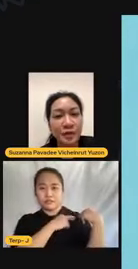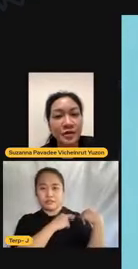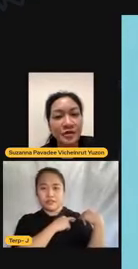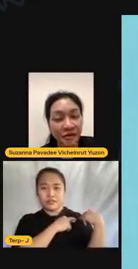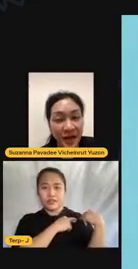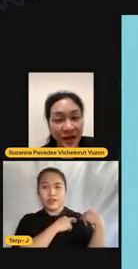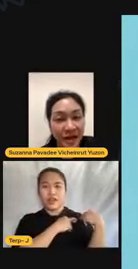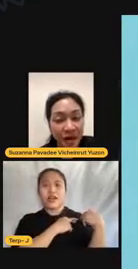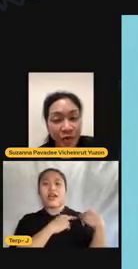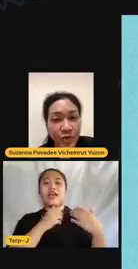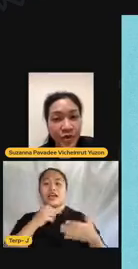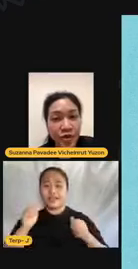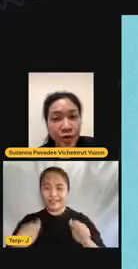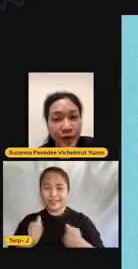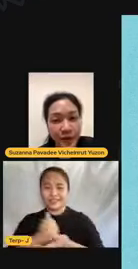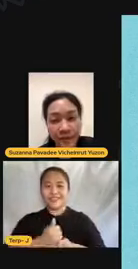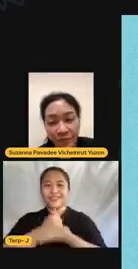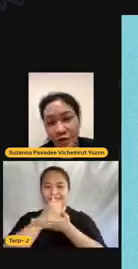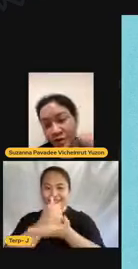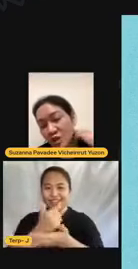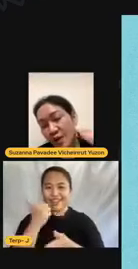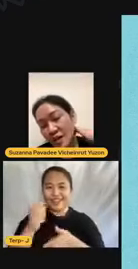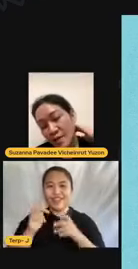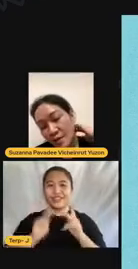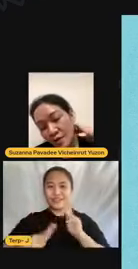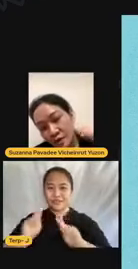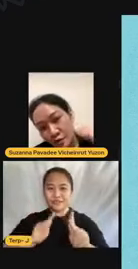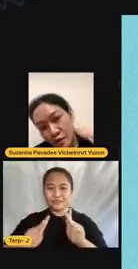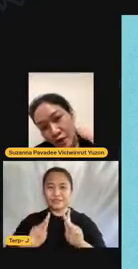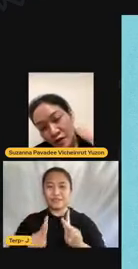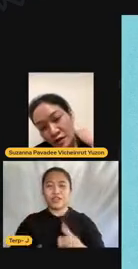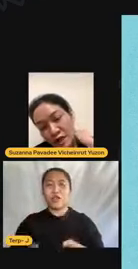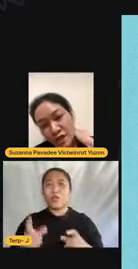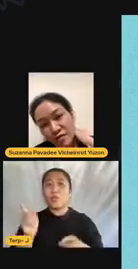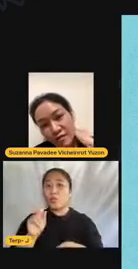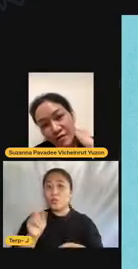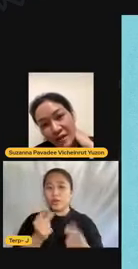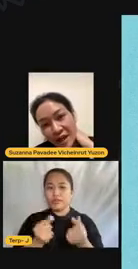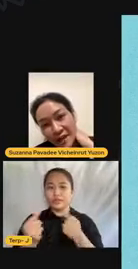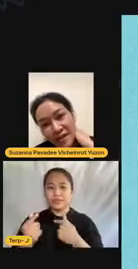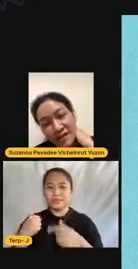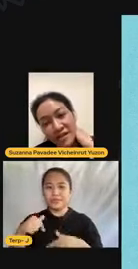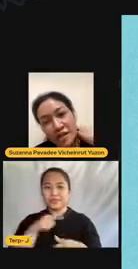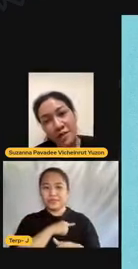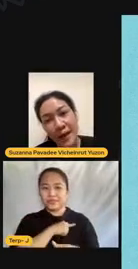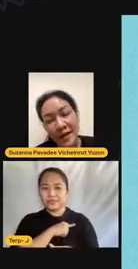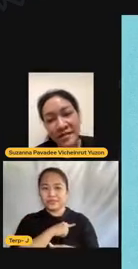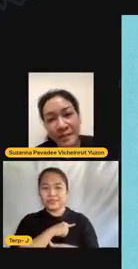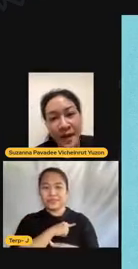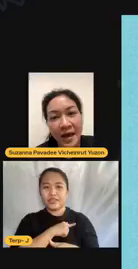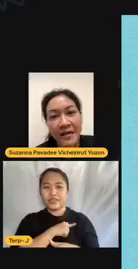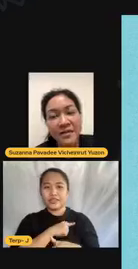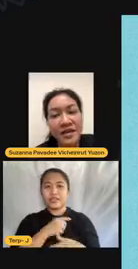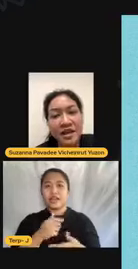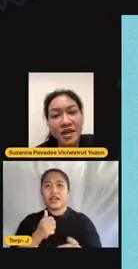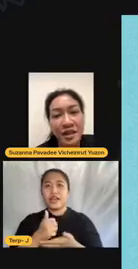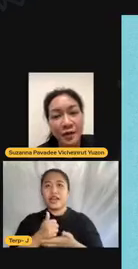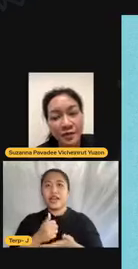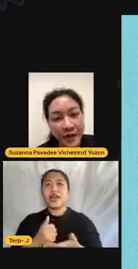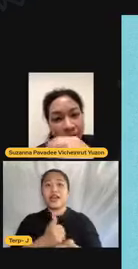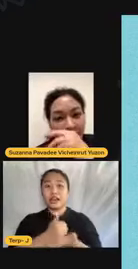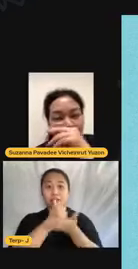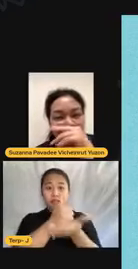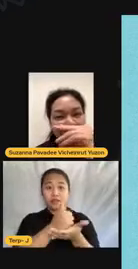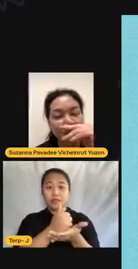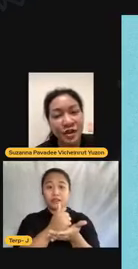that she's responsible for that. When we do, during this pandemic, we do donations for frontliners. She packs the bags. She